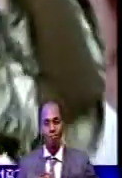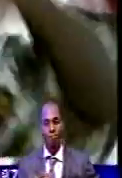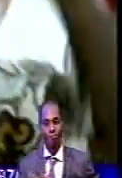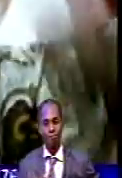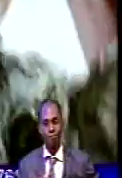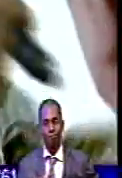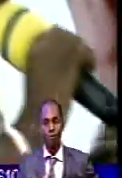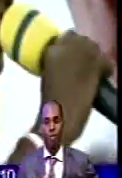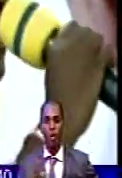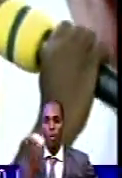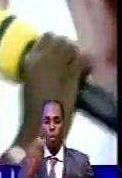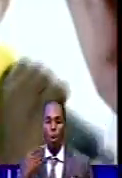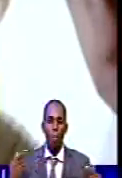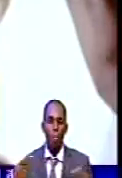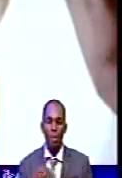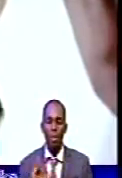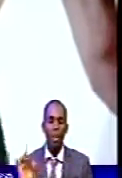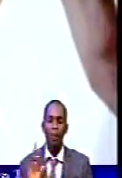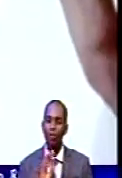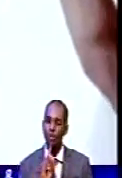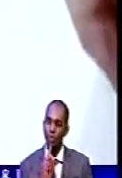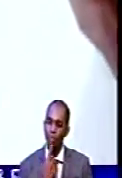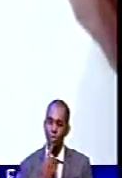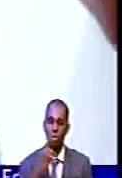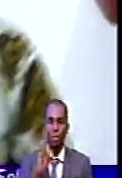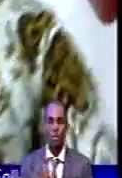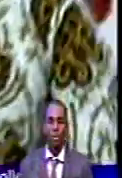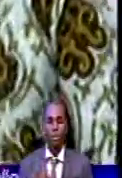May the healing be permanent in Jesus' name.